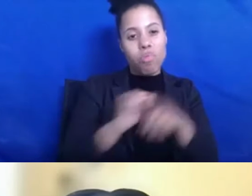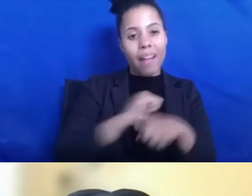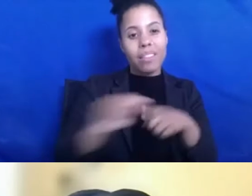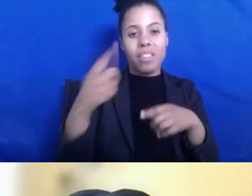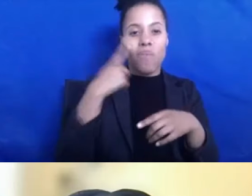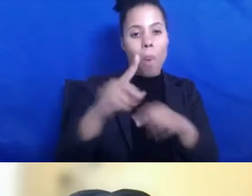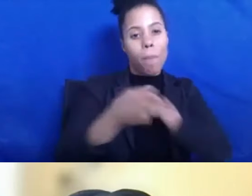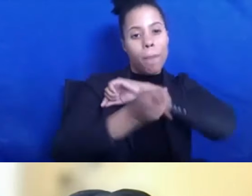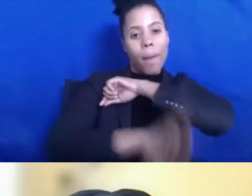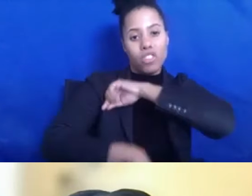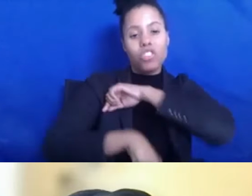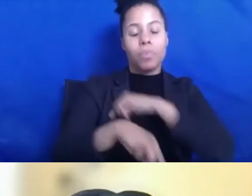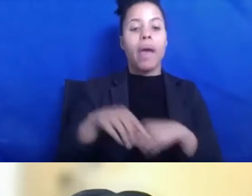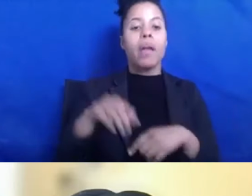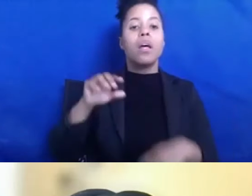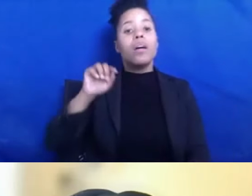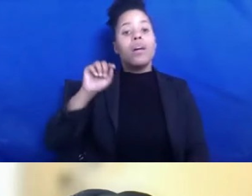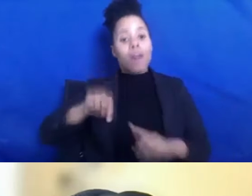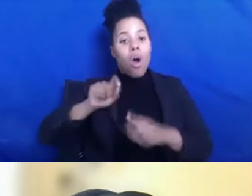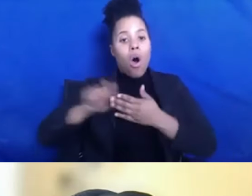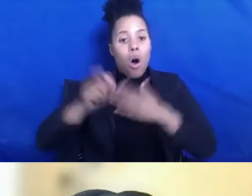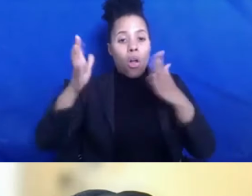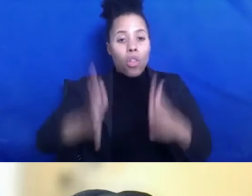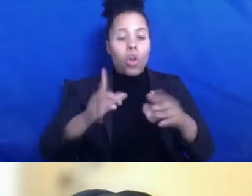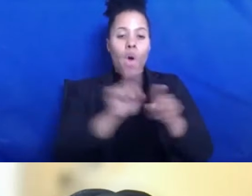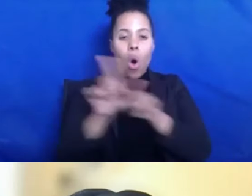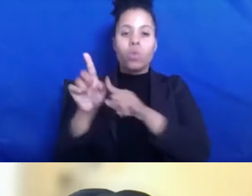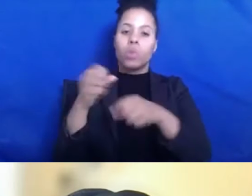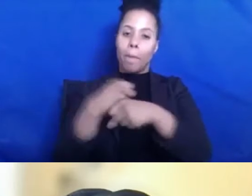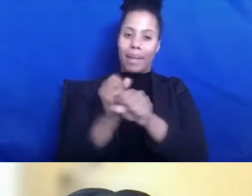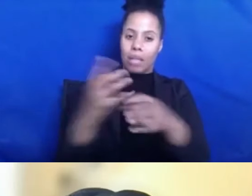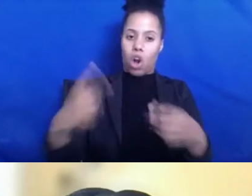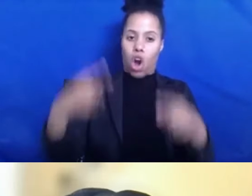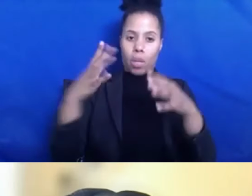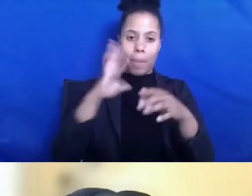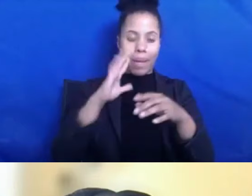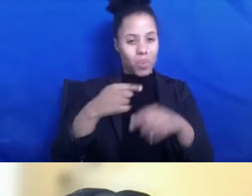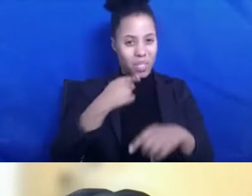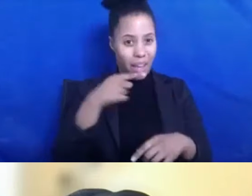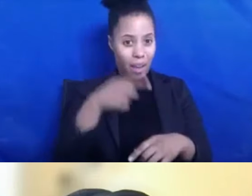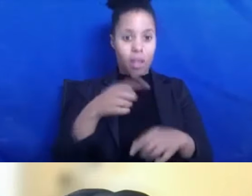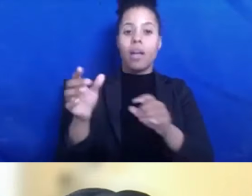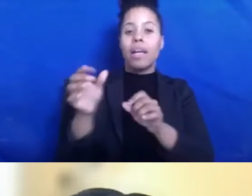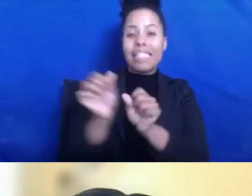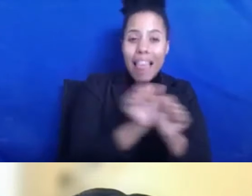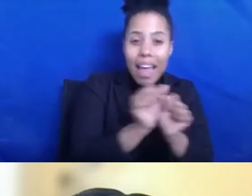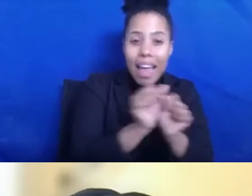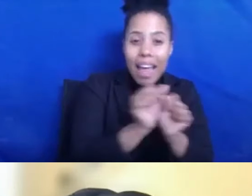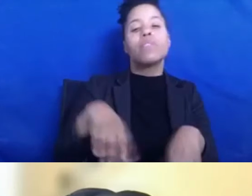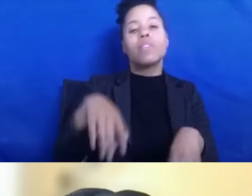the argument that by branding, you know, the bodies of enslaved Black and Brown